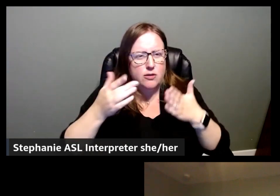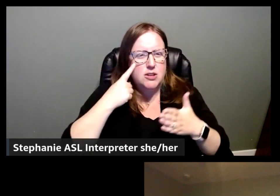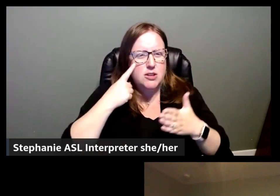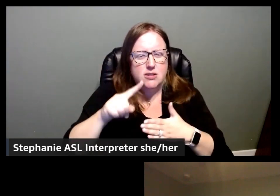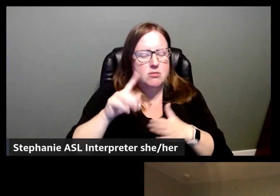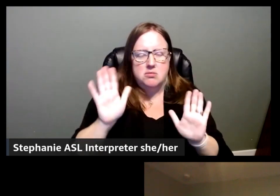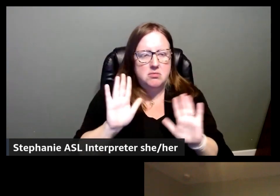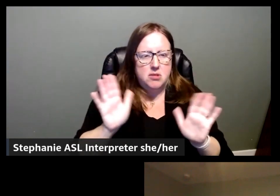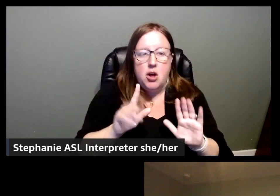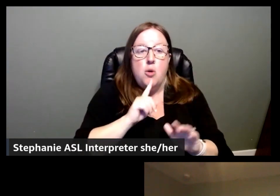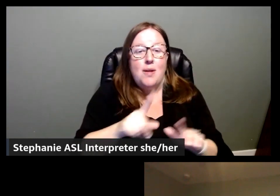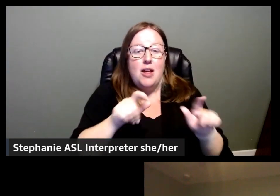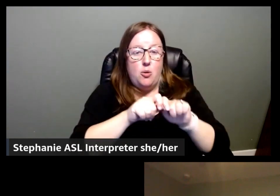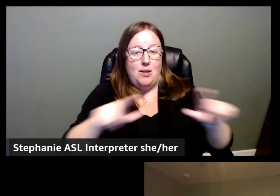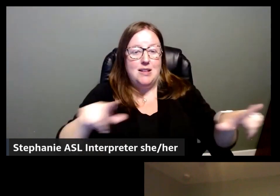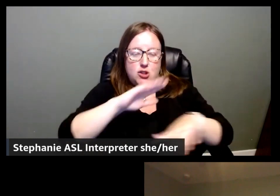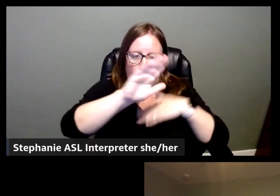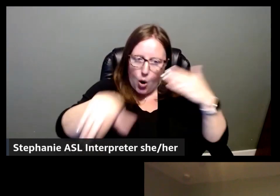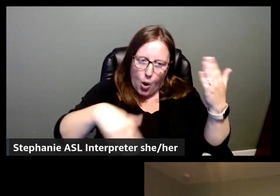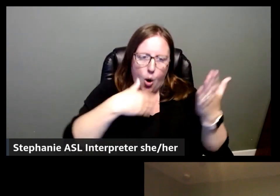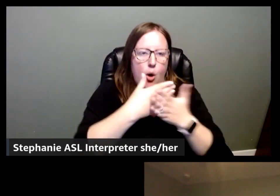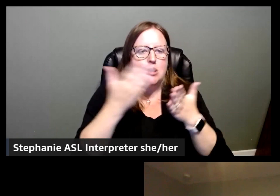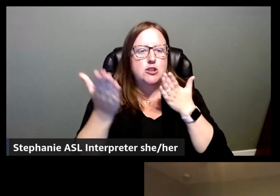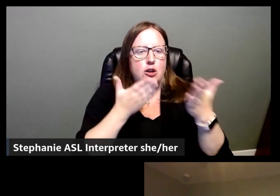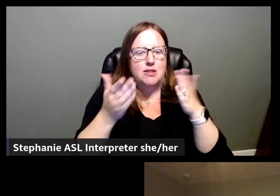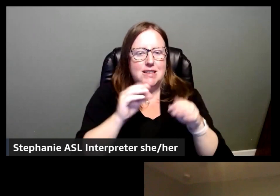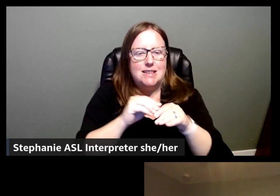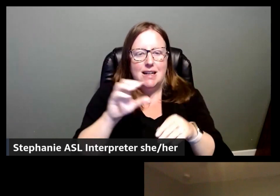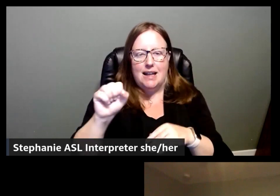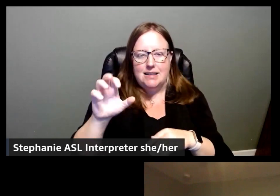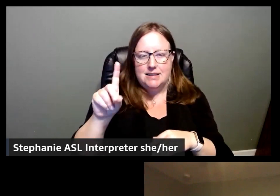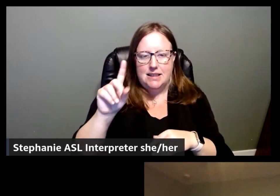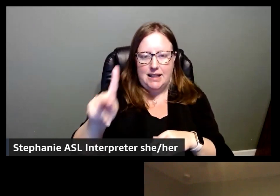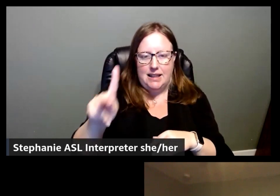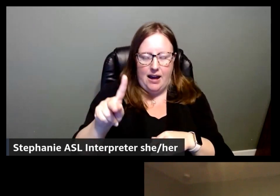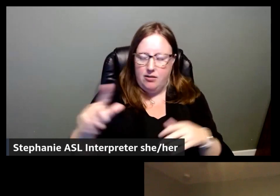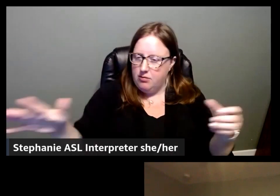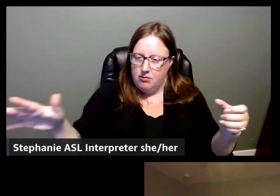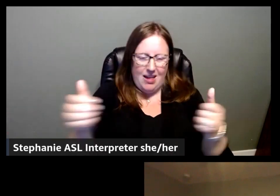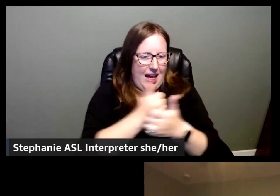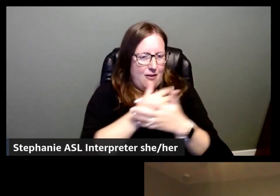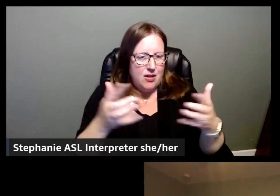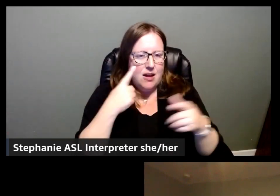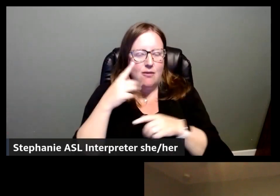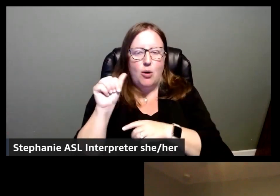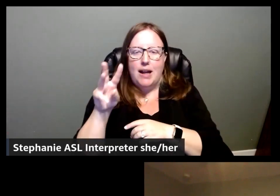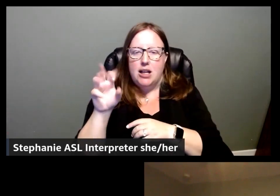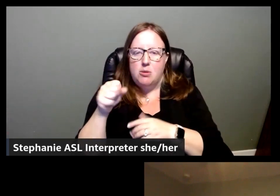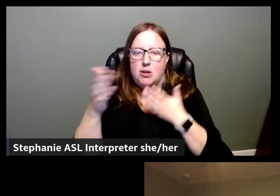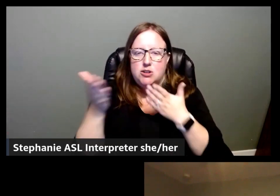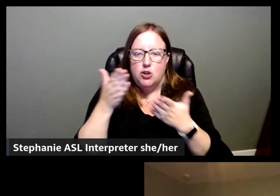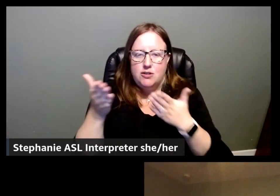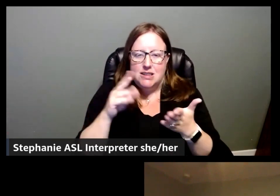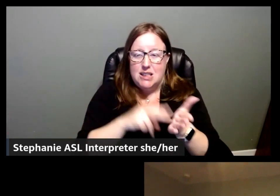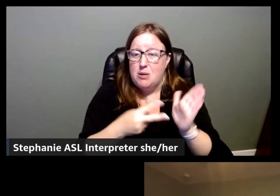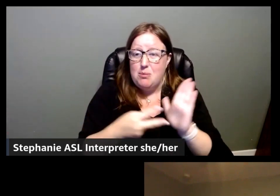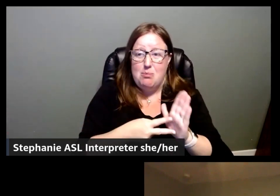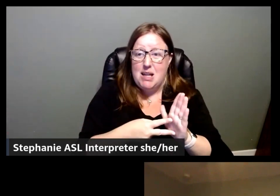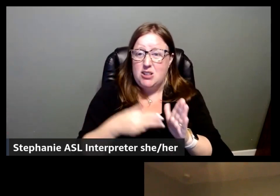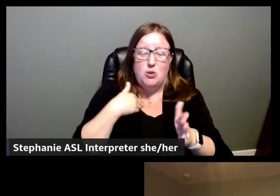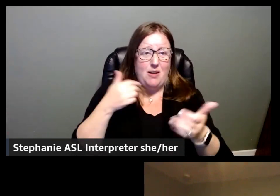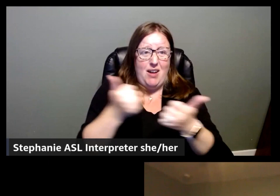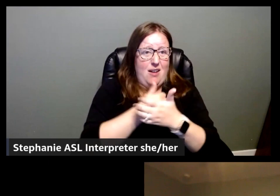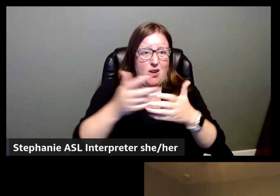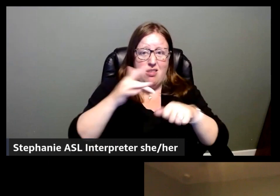customer. No, we released all of our services in our SDK, the entire portfolio of AWS services. So the sky is the limit.